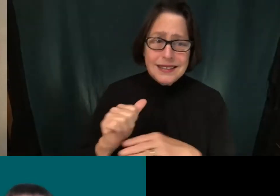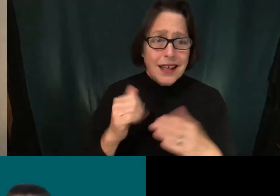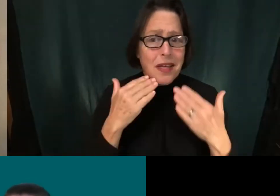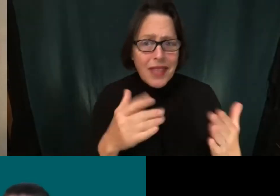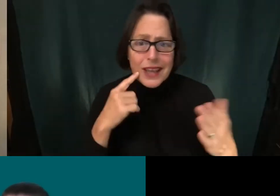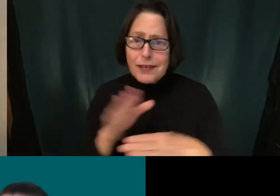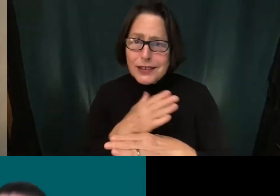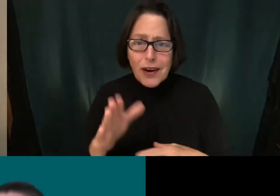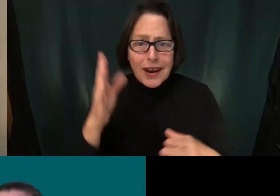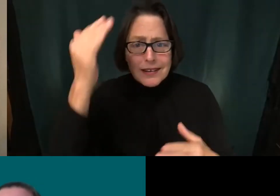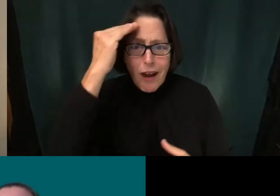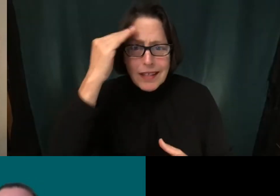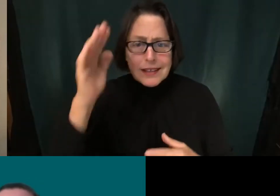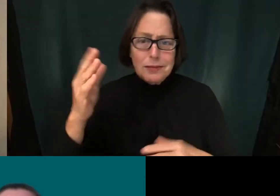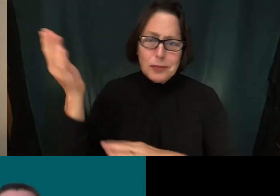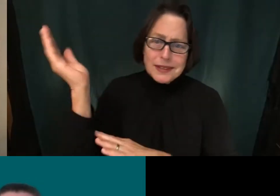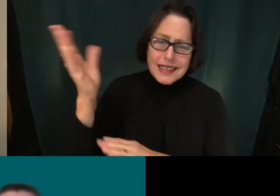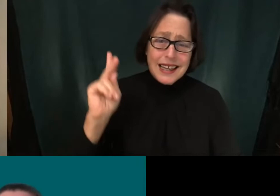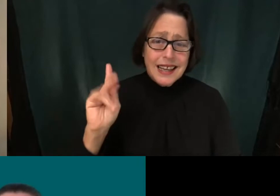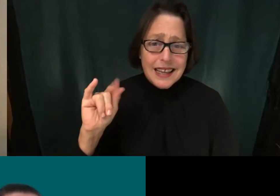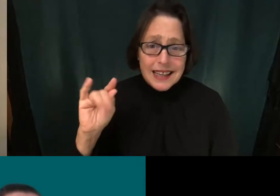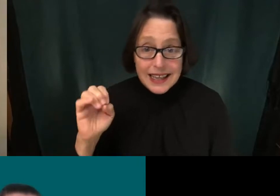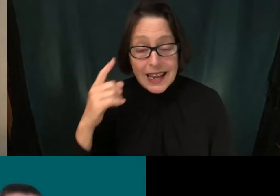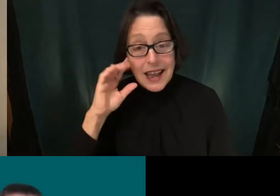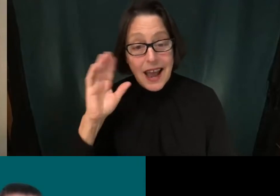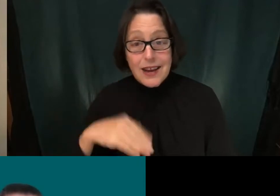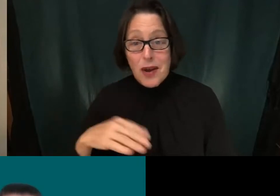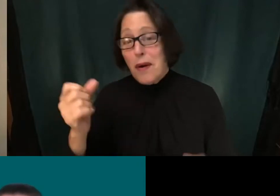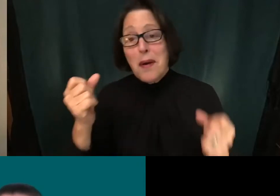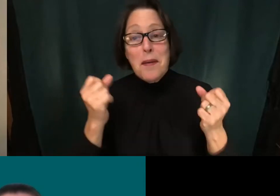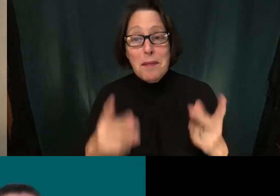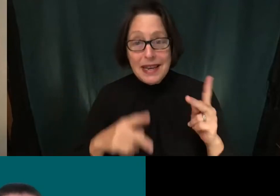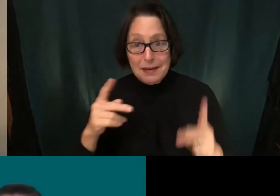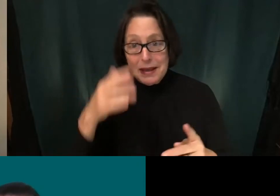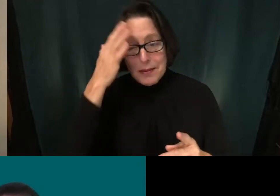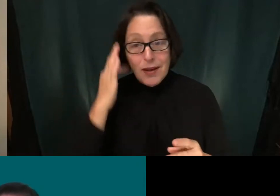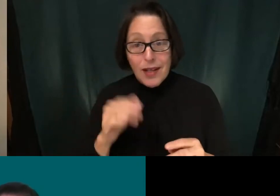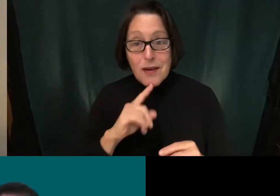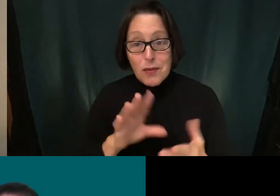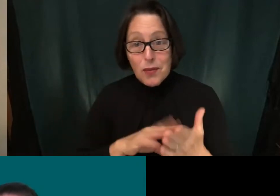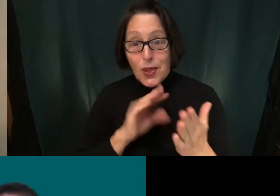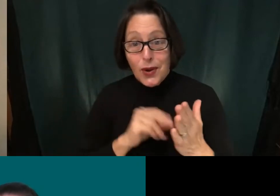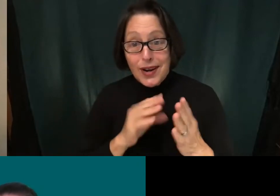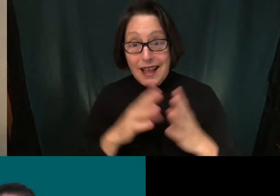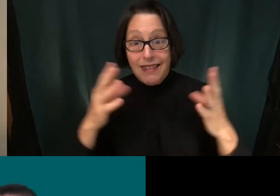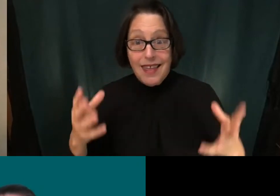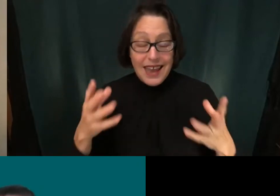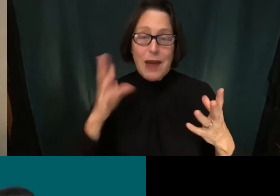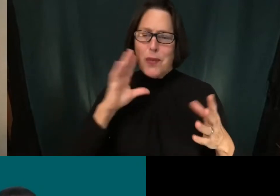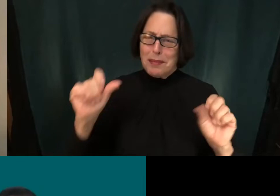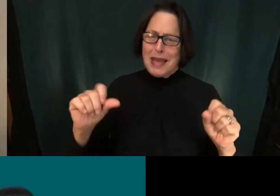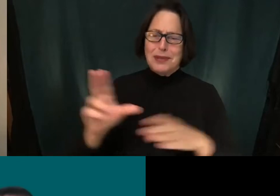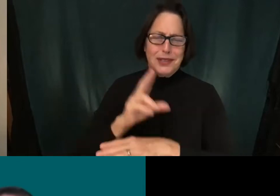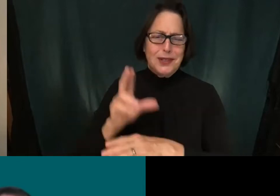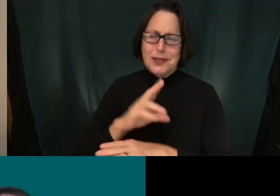being here and presenting. Katie, I'm sure a lot of folks are learning a lot and will be able to utilize this in